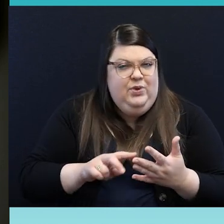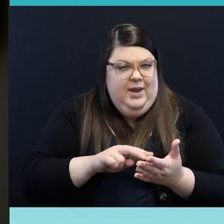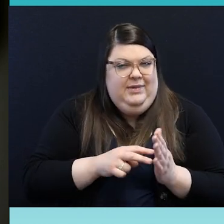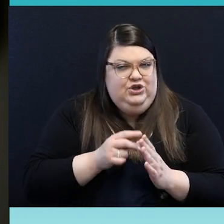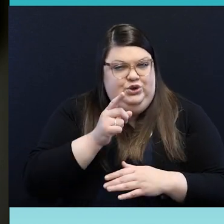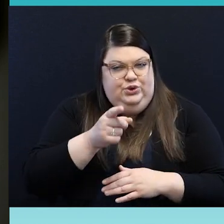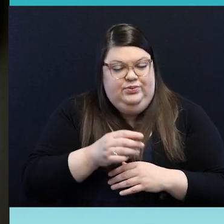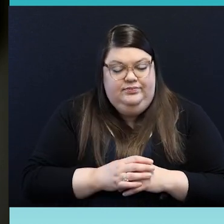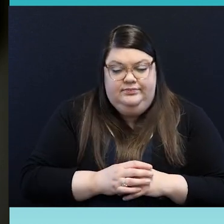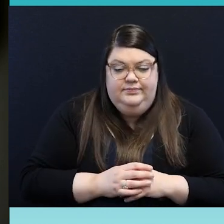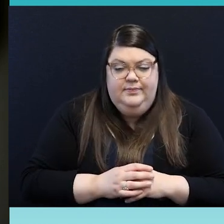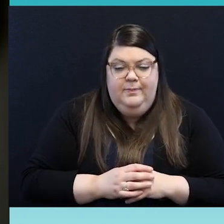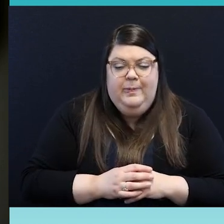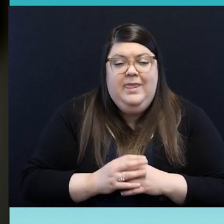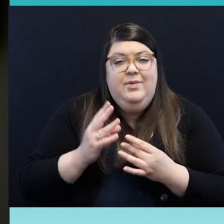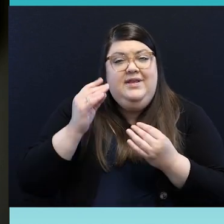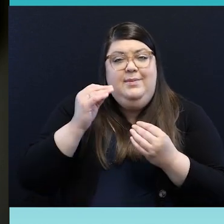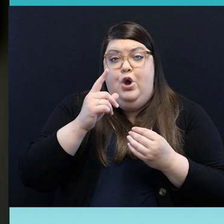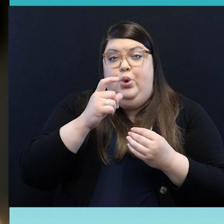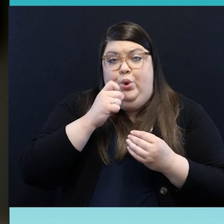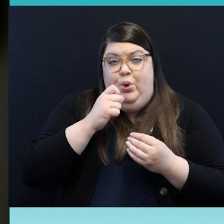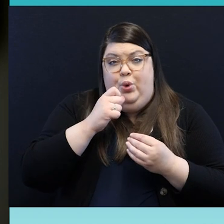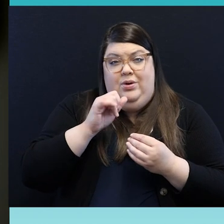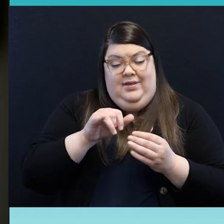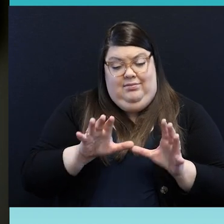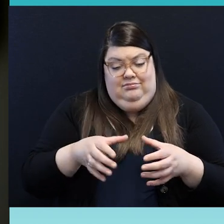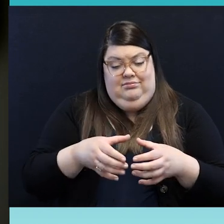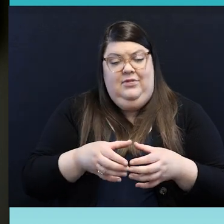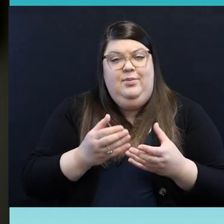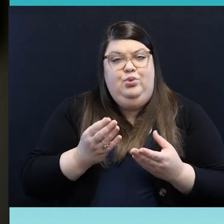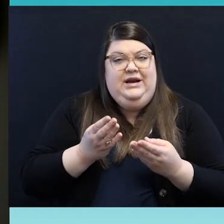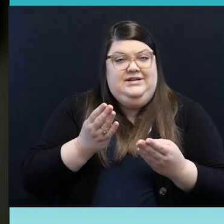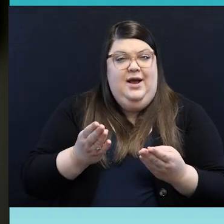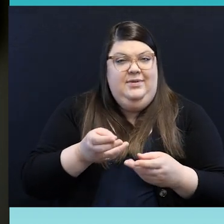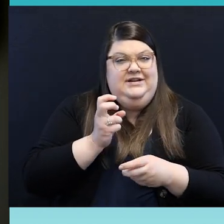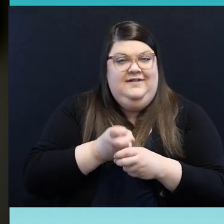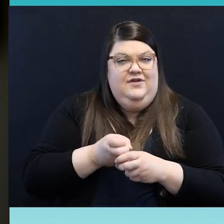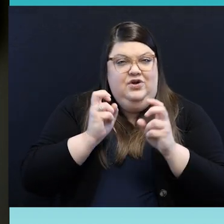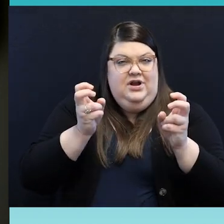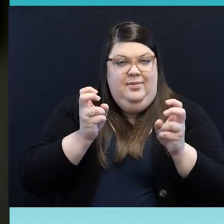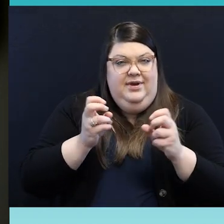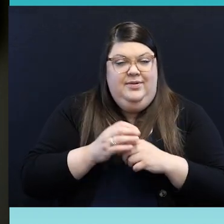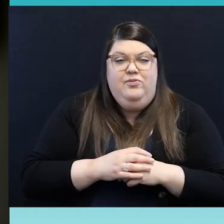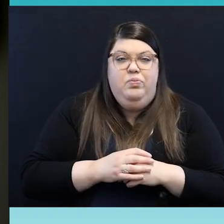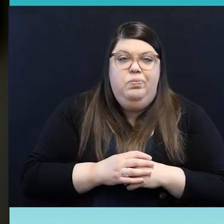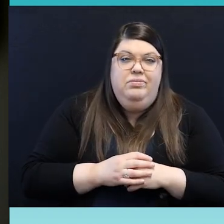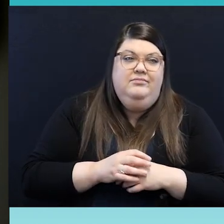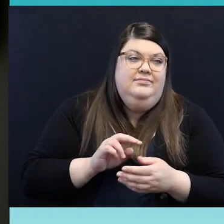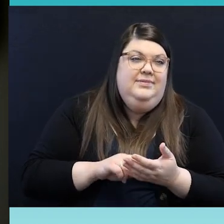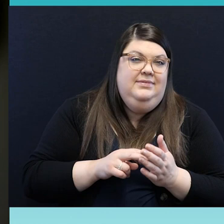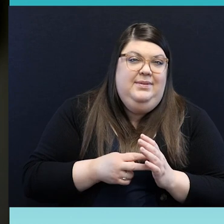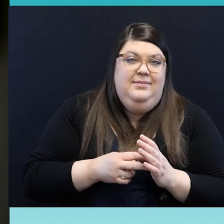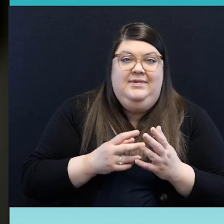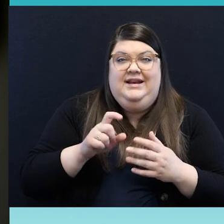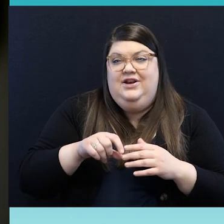who within the family has often been the one who brings up difficult topics, whether it's about, you know, needing to make a move or finances